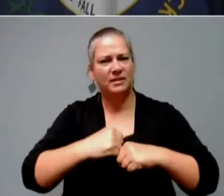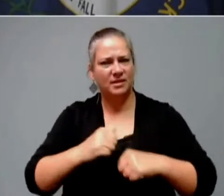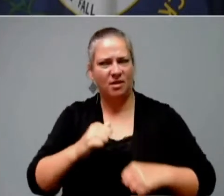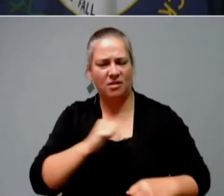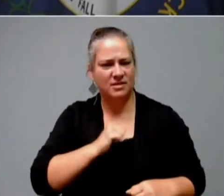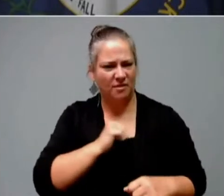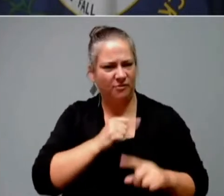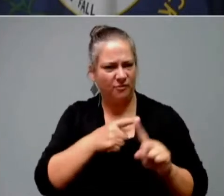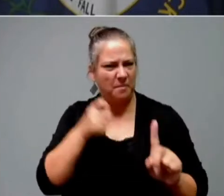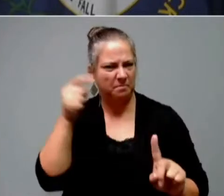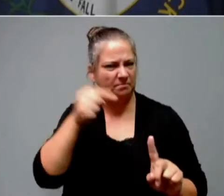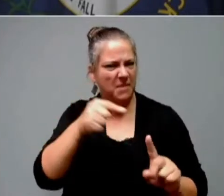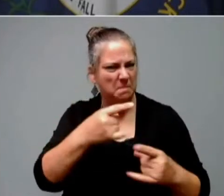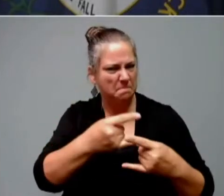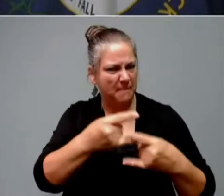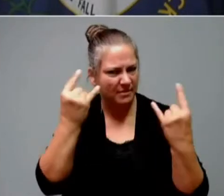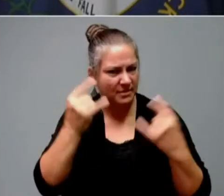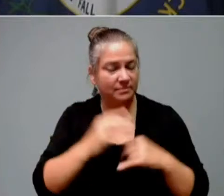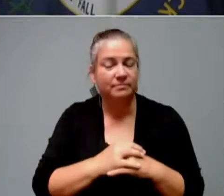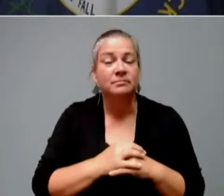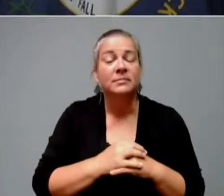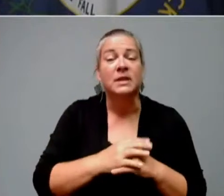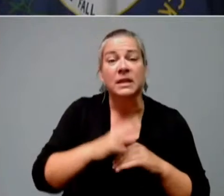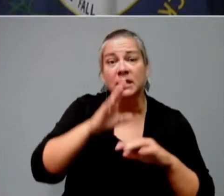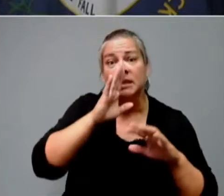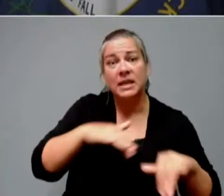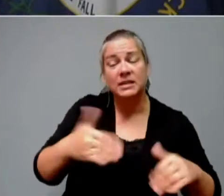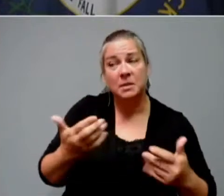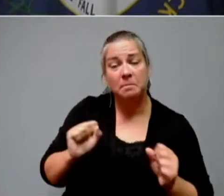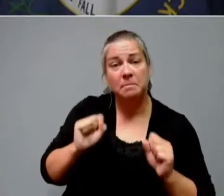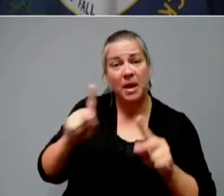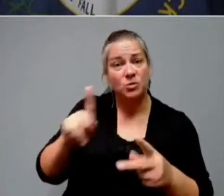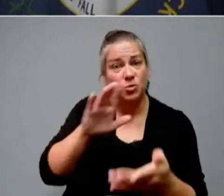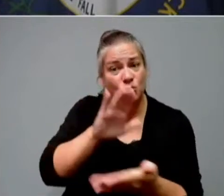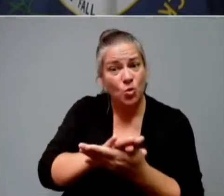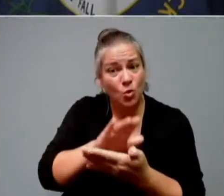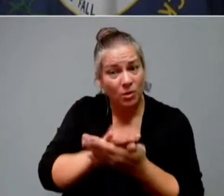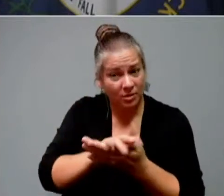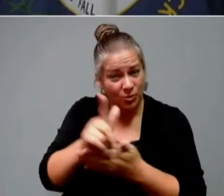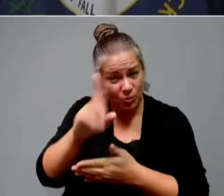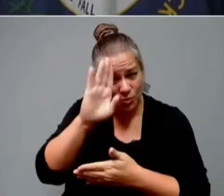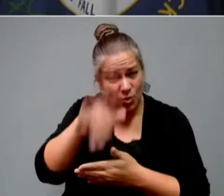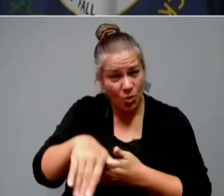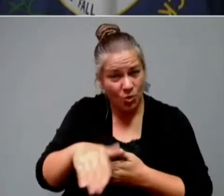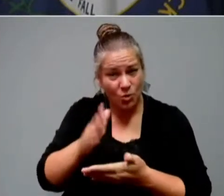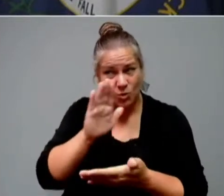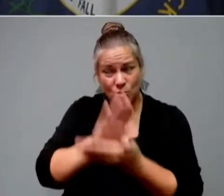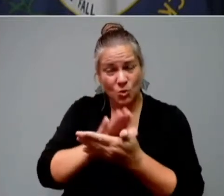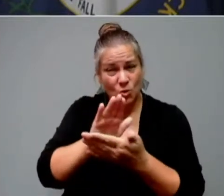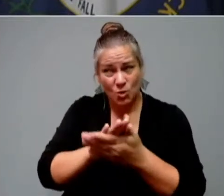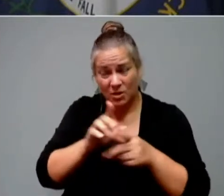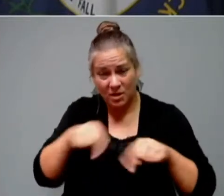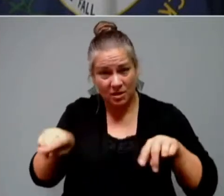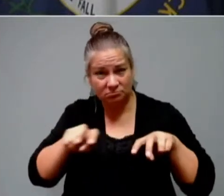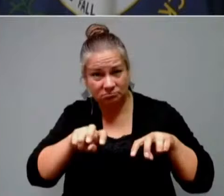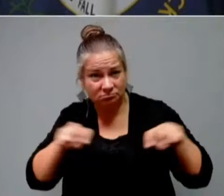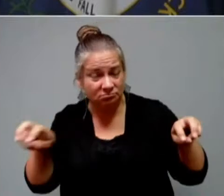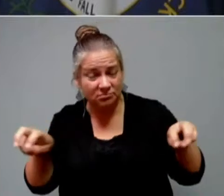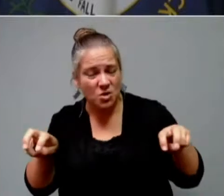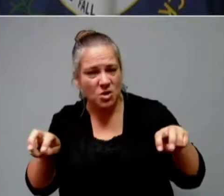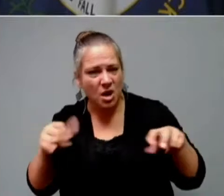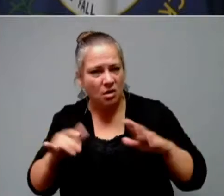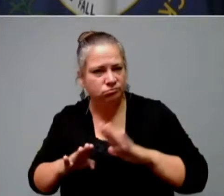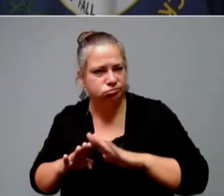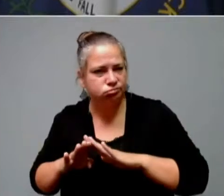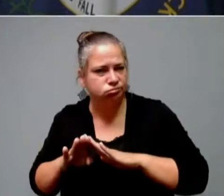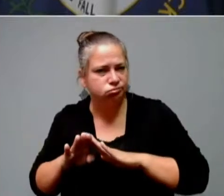As our students are heading back into the school rooms, cases are surging, especially among our children, because of the